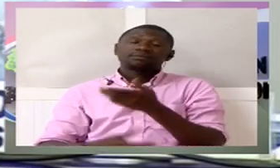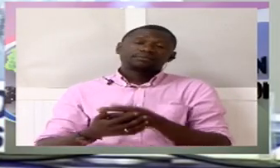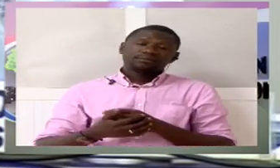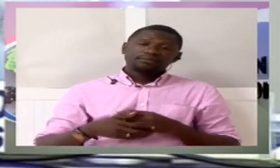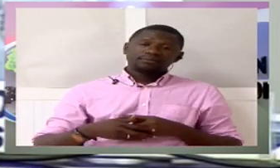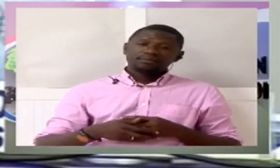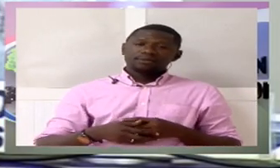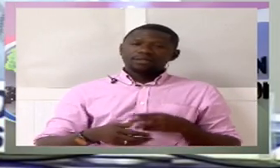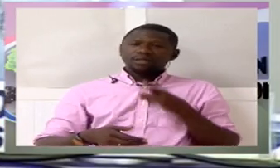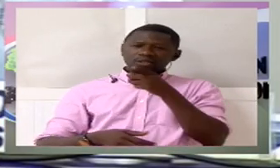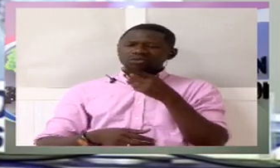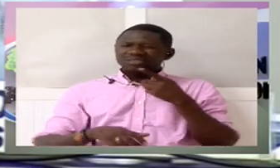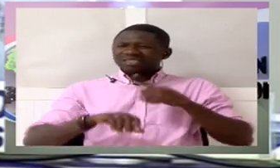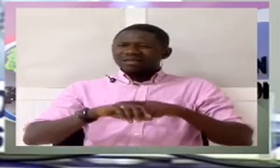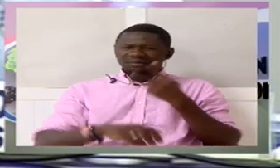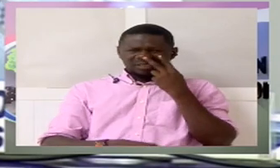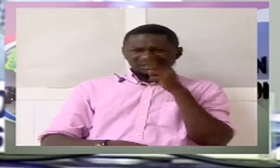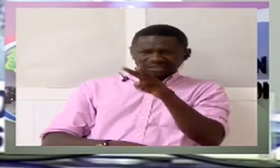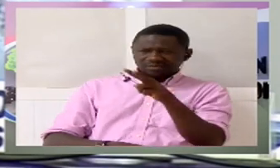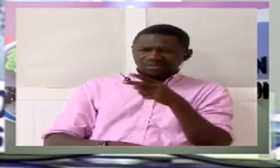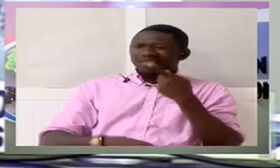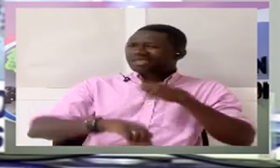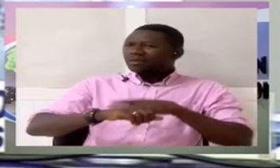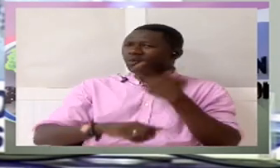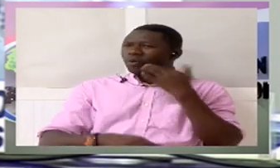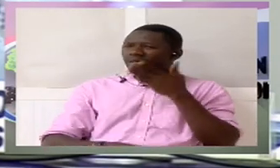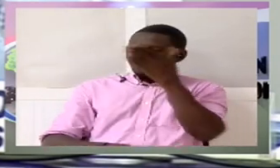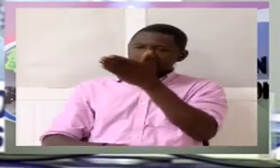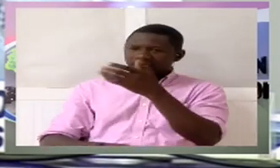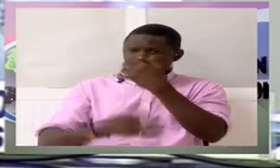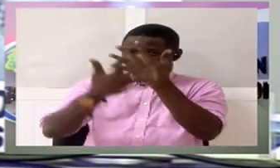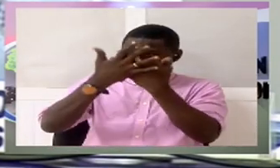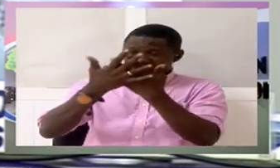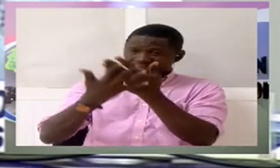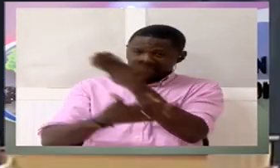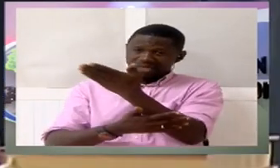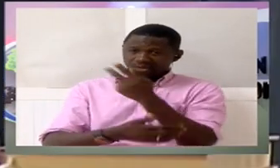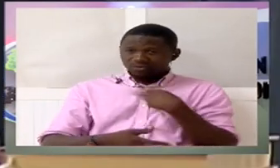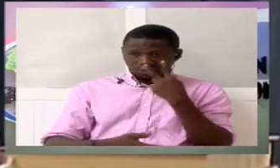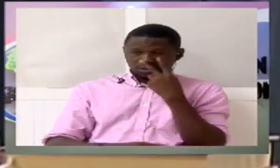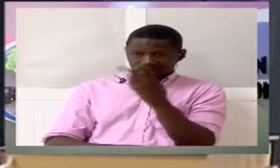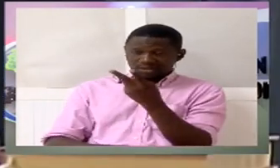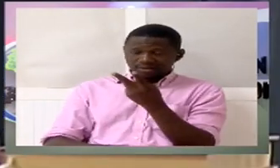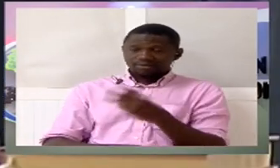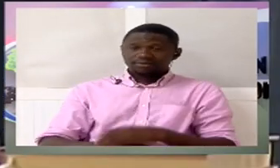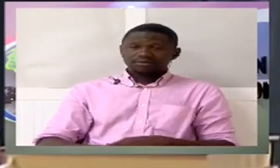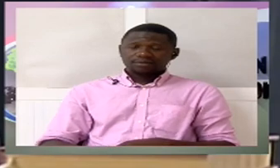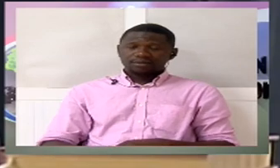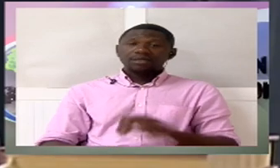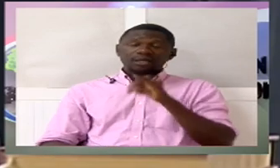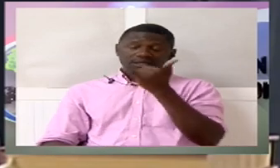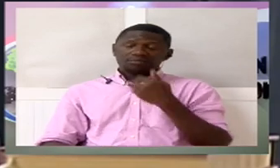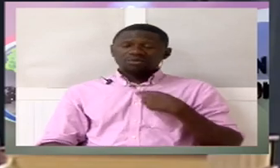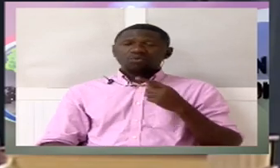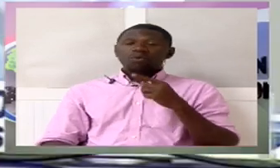Did you ever see him while he was in prison? Inene yajele bang watu mengabe kasola. Inene yajele. Yes, I